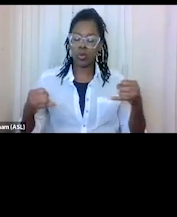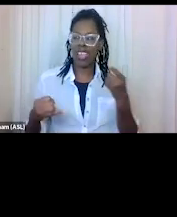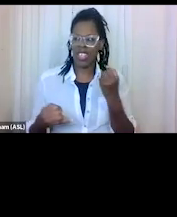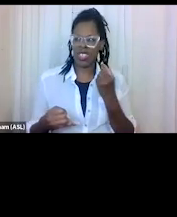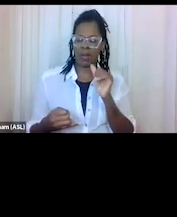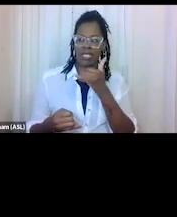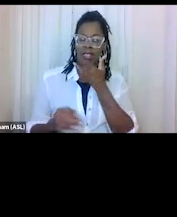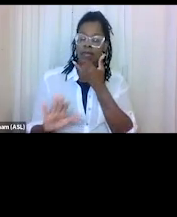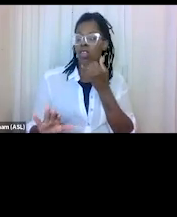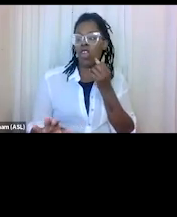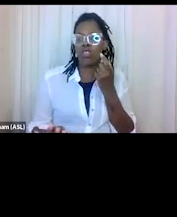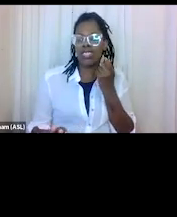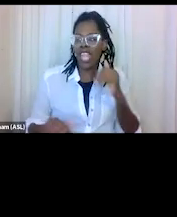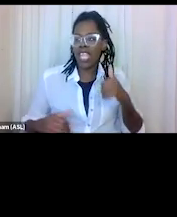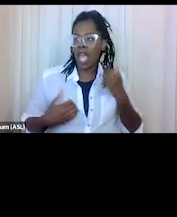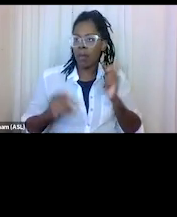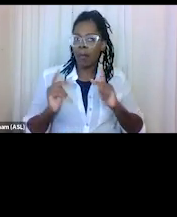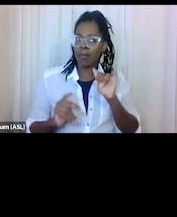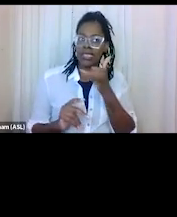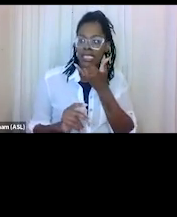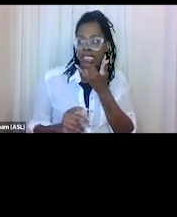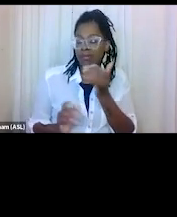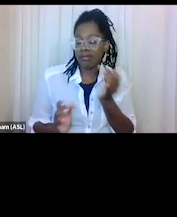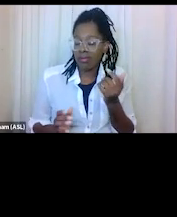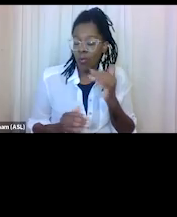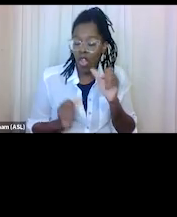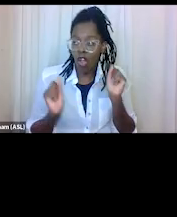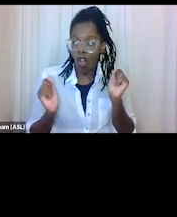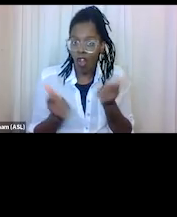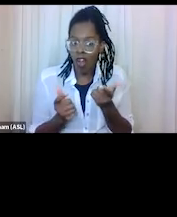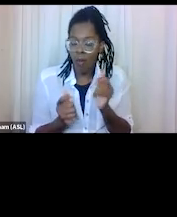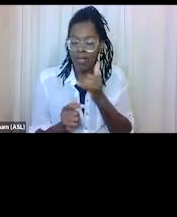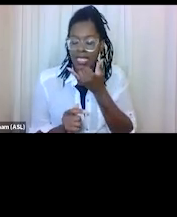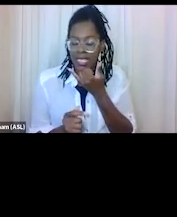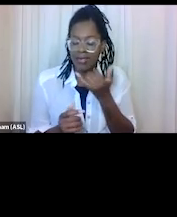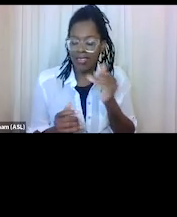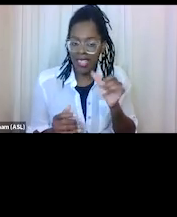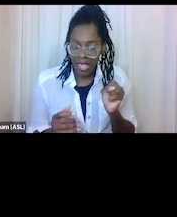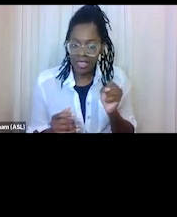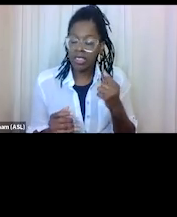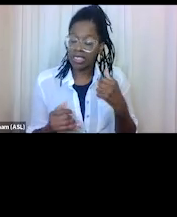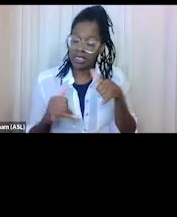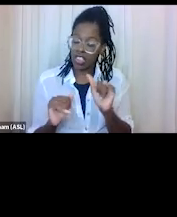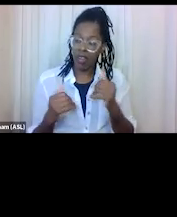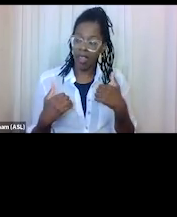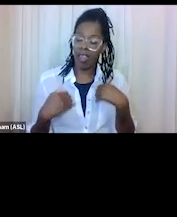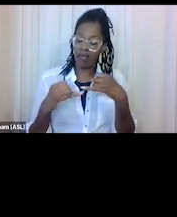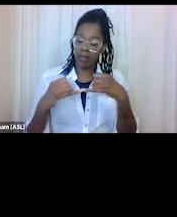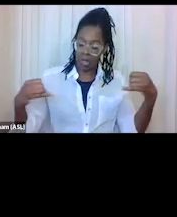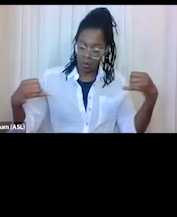people are going to make mistakes, as we all have and we all do, and being able to hold boundaries, you know,